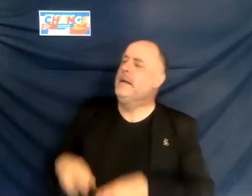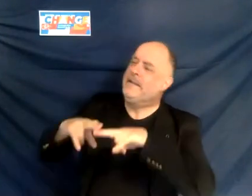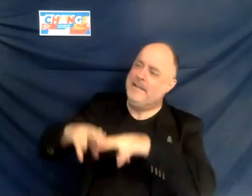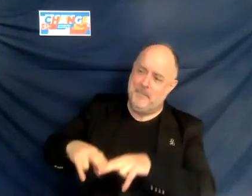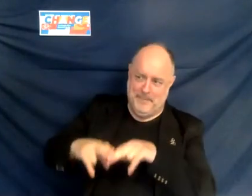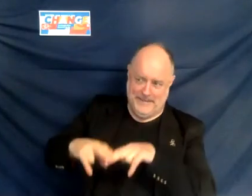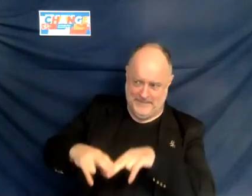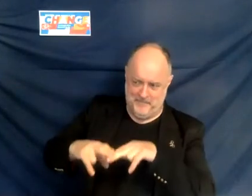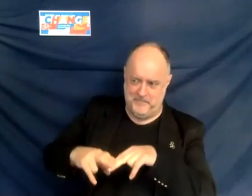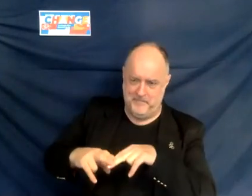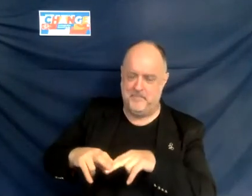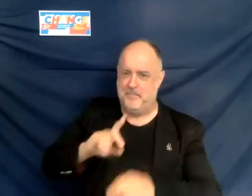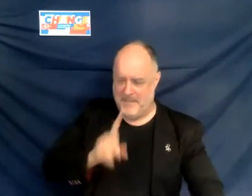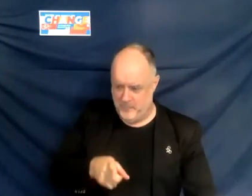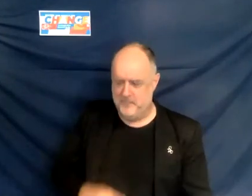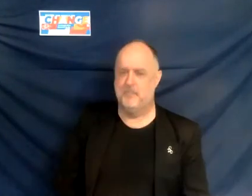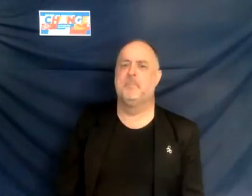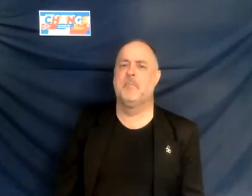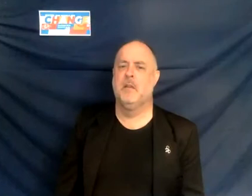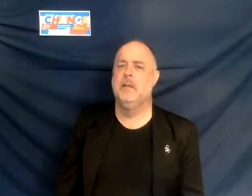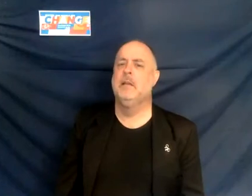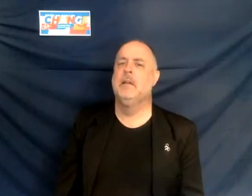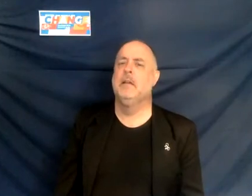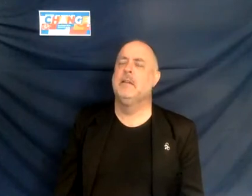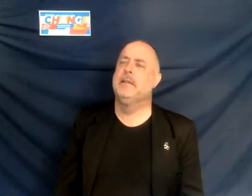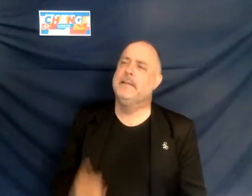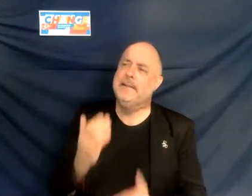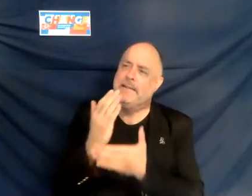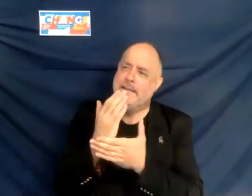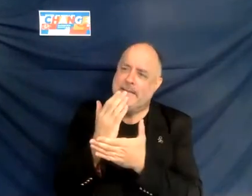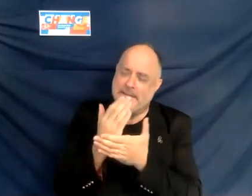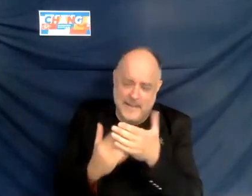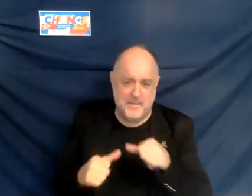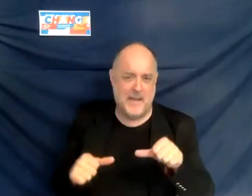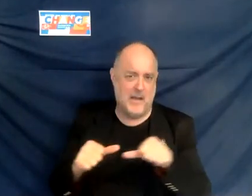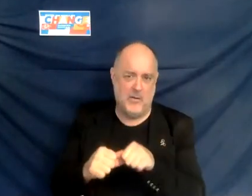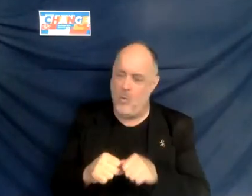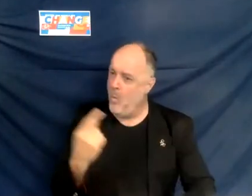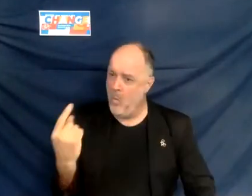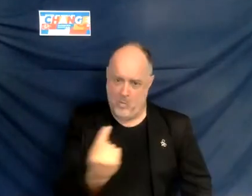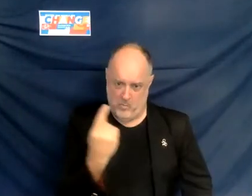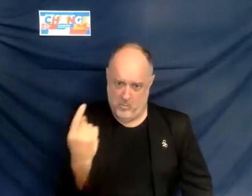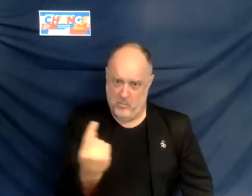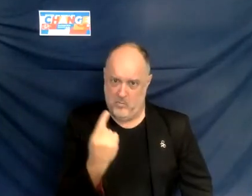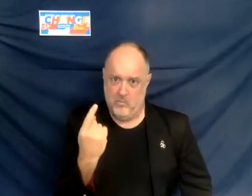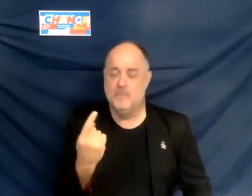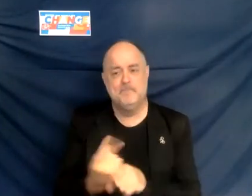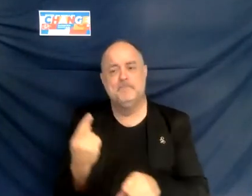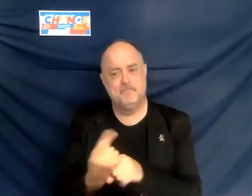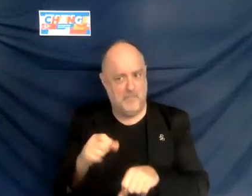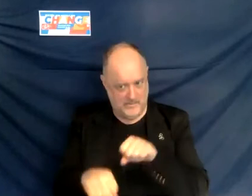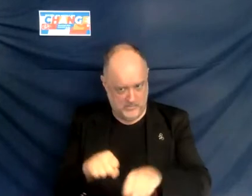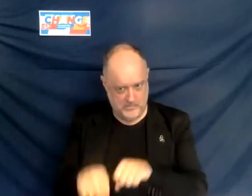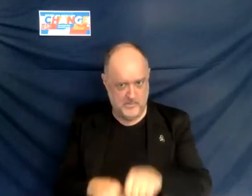every pathway. So there are areas where it is only for regular bicycles,